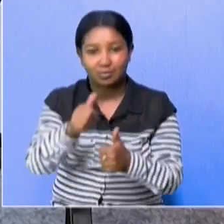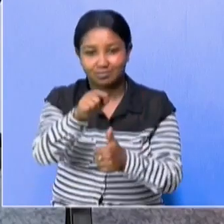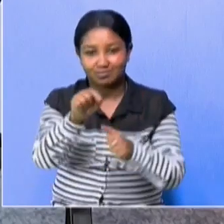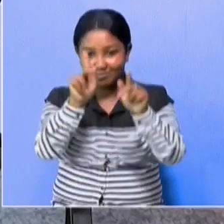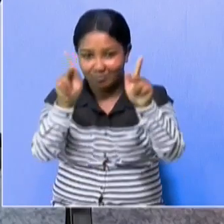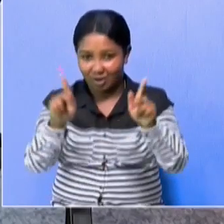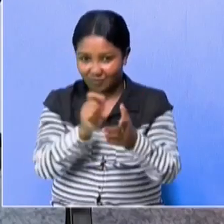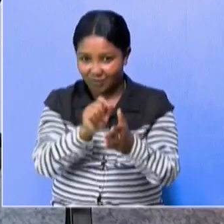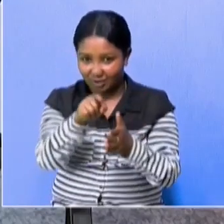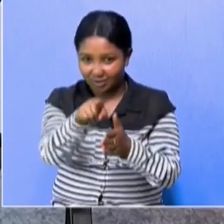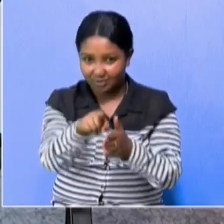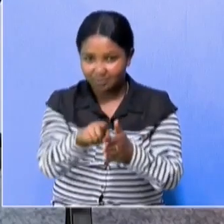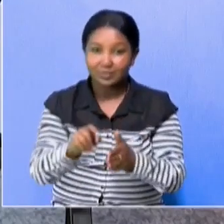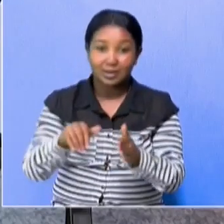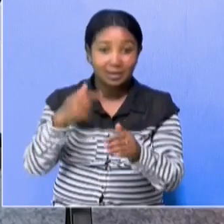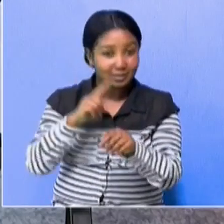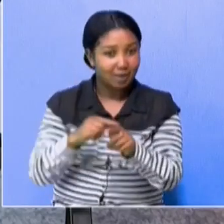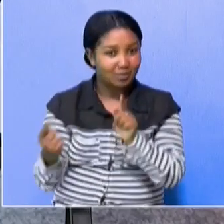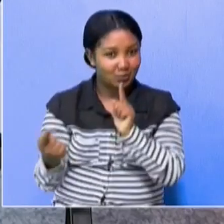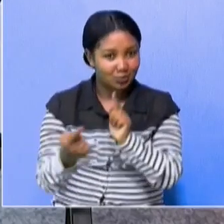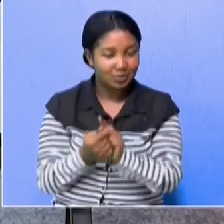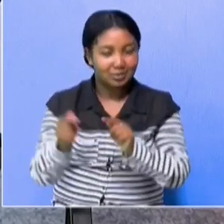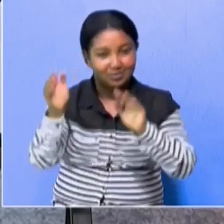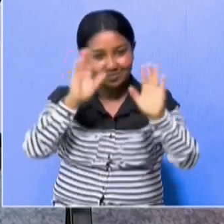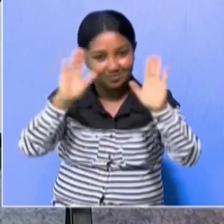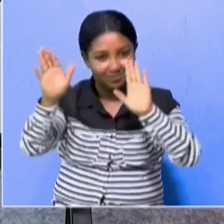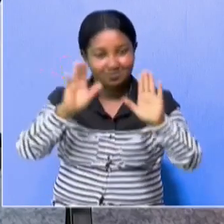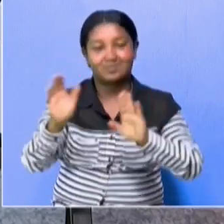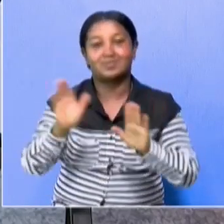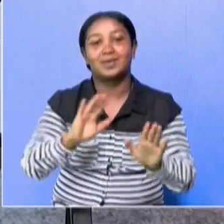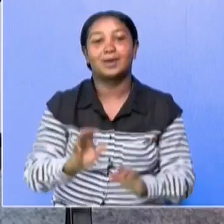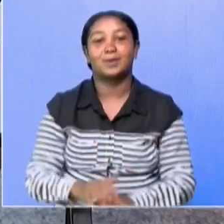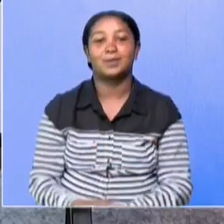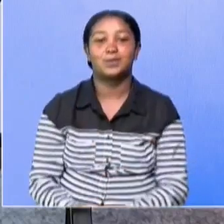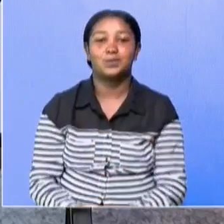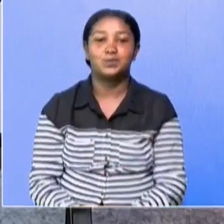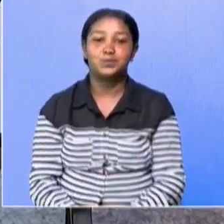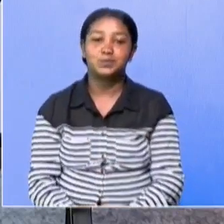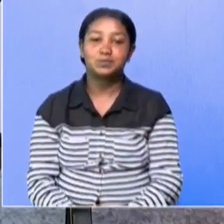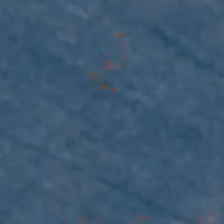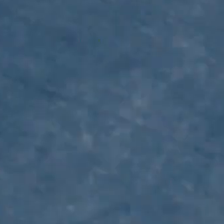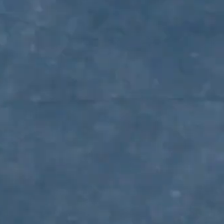just write it at home. Till we meet next time, see you. Goodbye, students. See you.